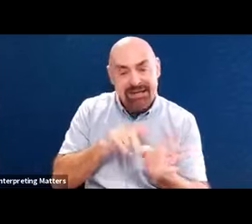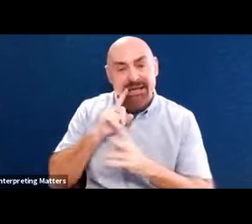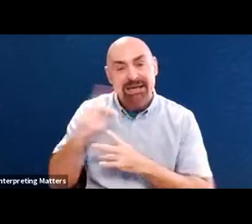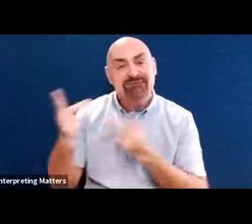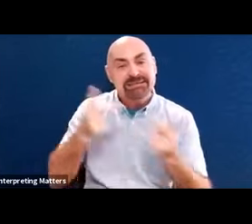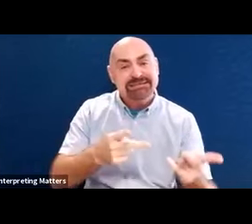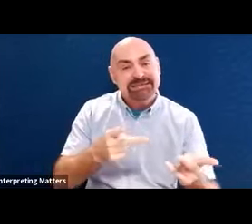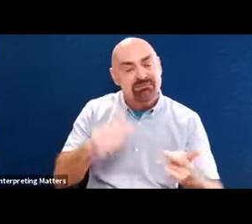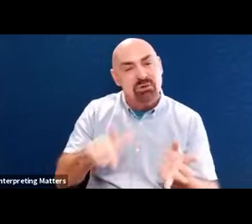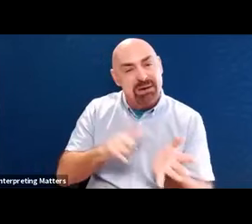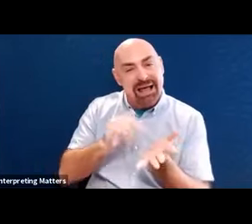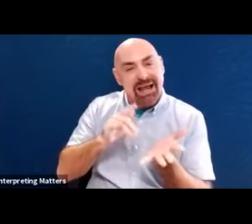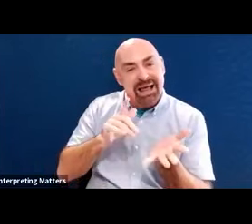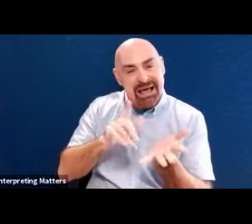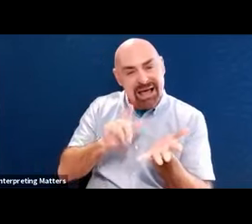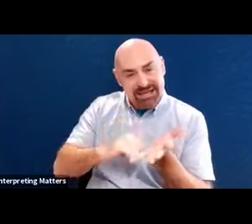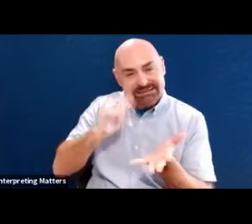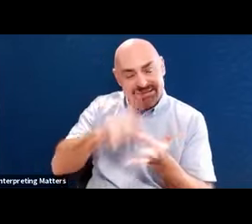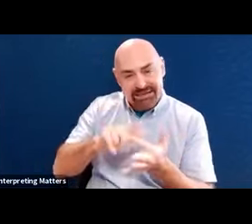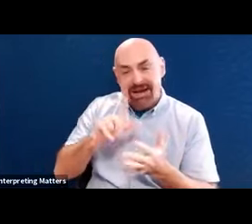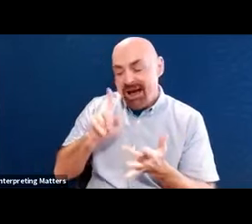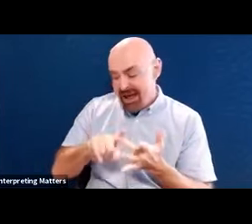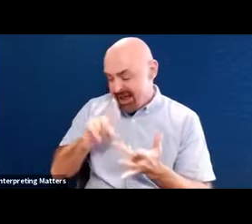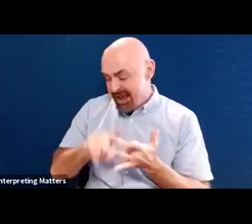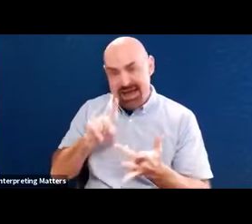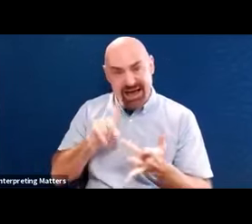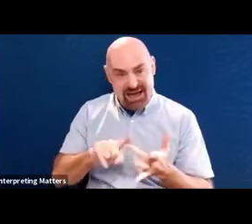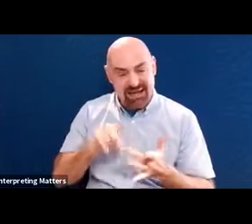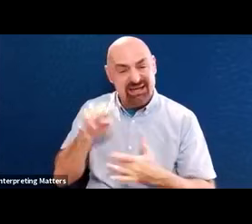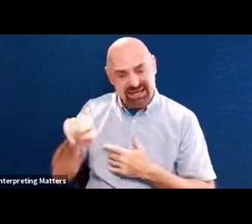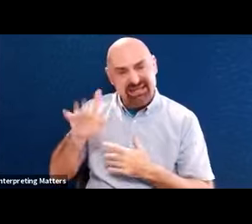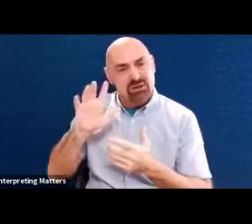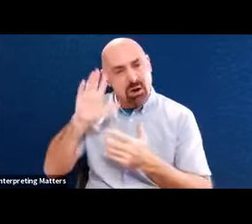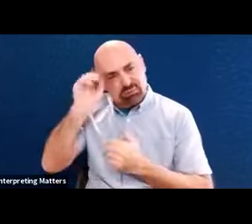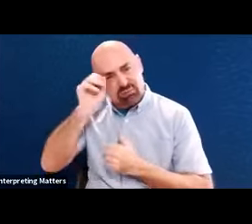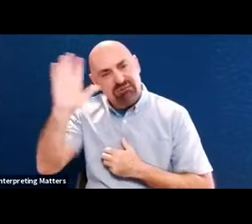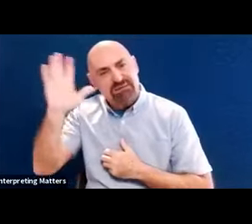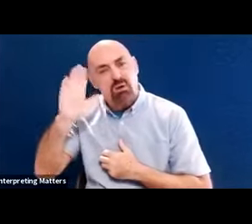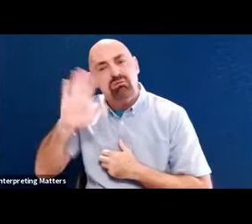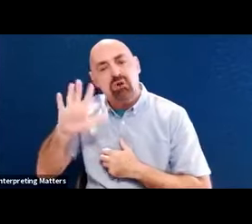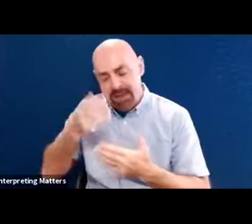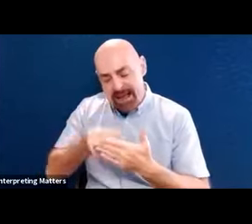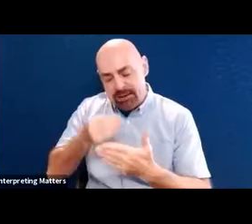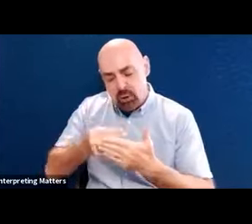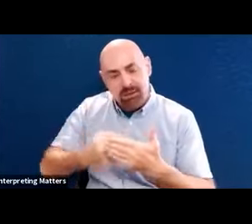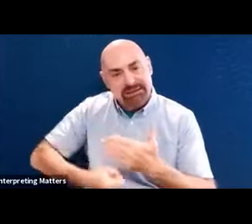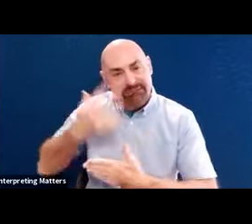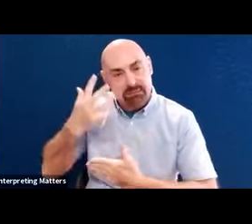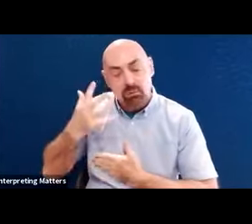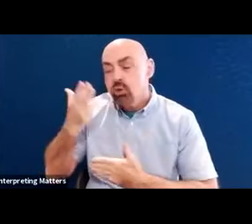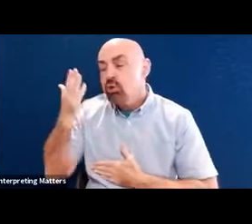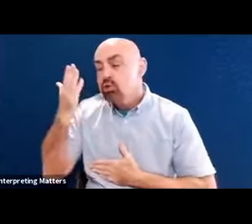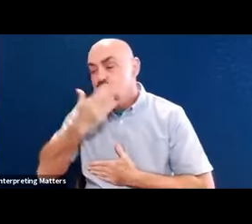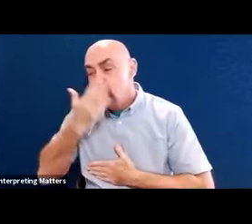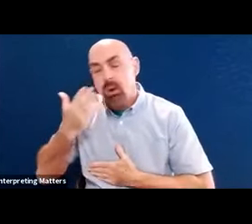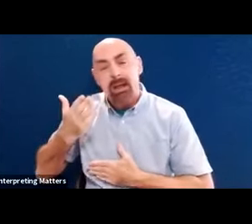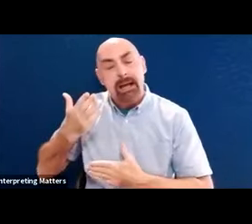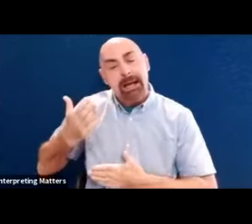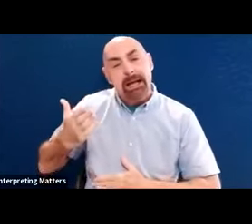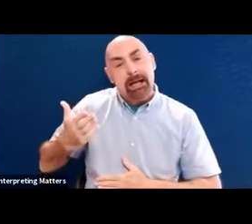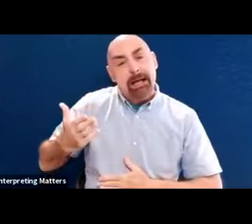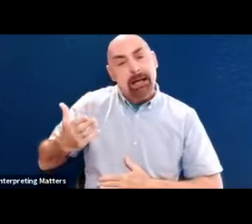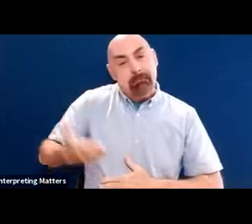LSE, III, and an associate professor in economic development in the School of Business and Management at Queen